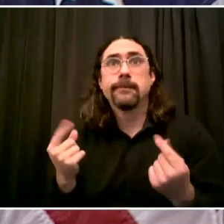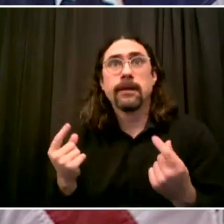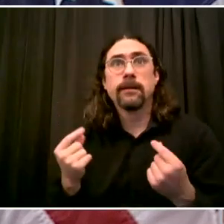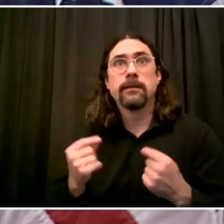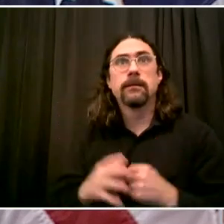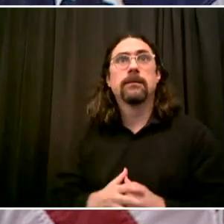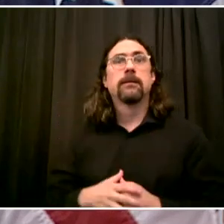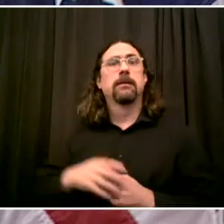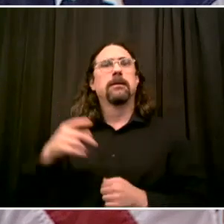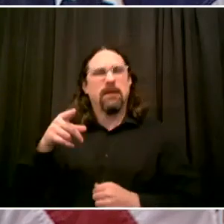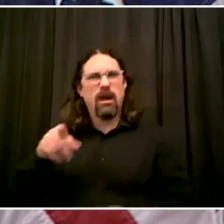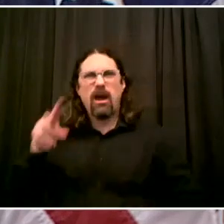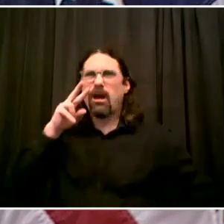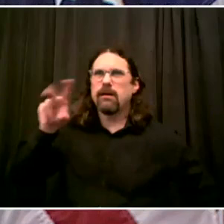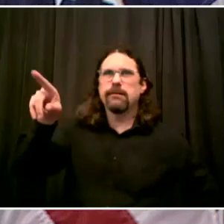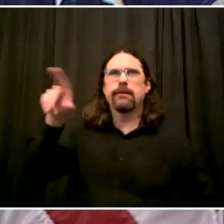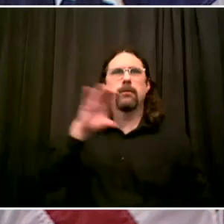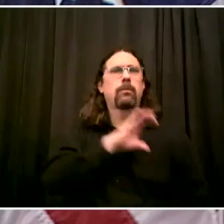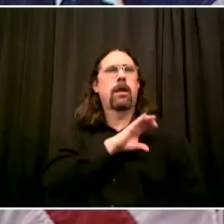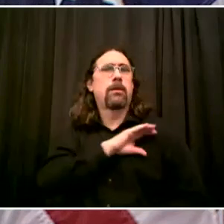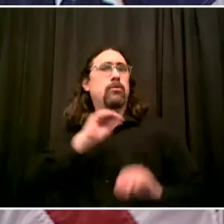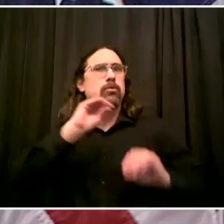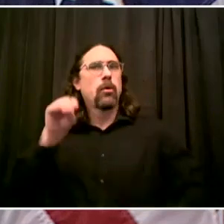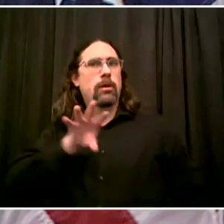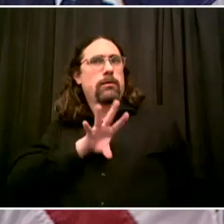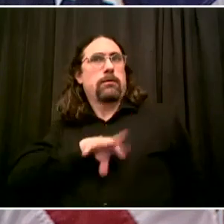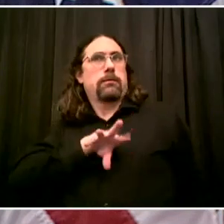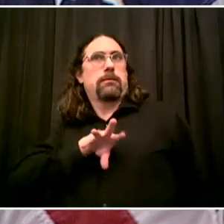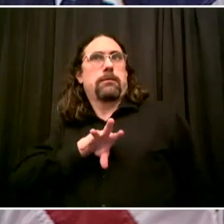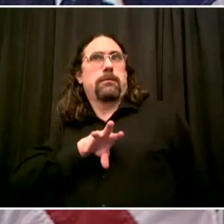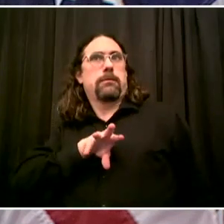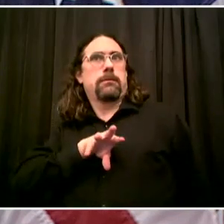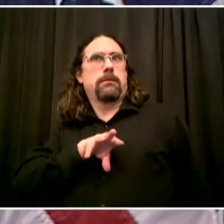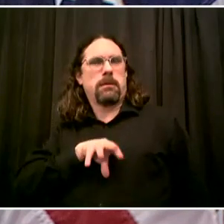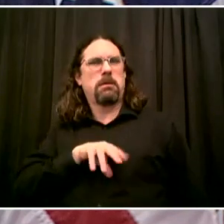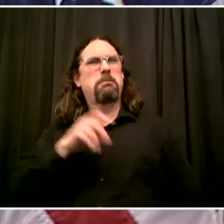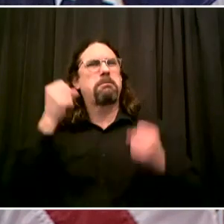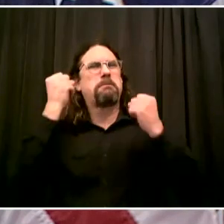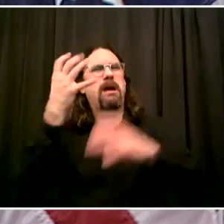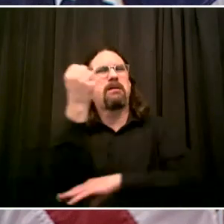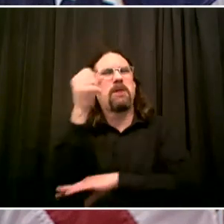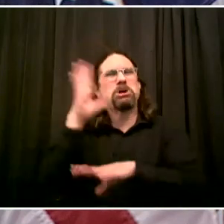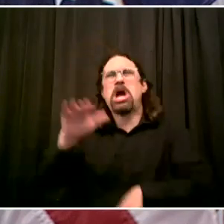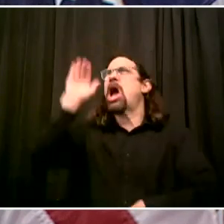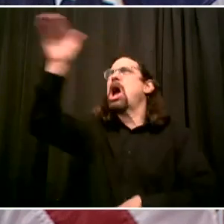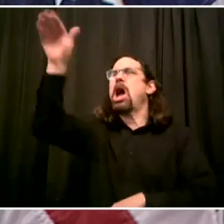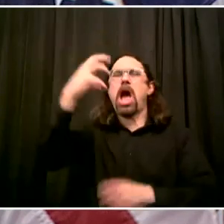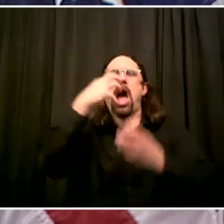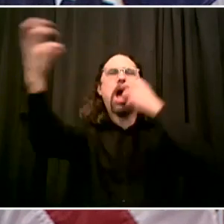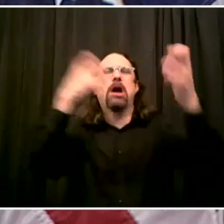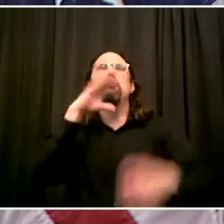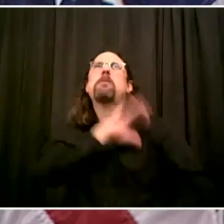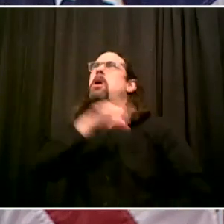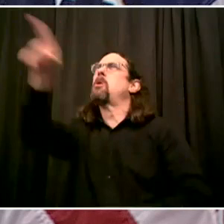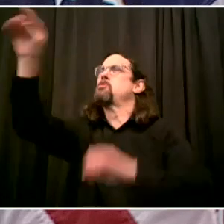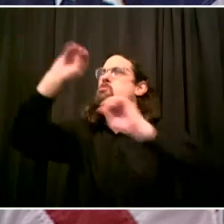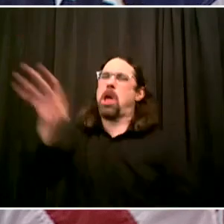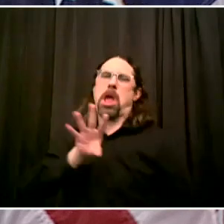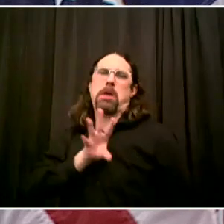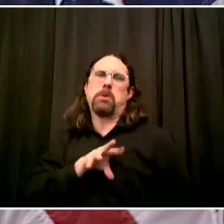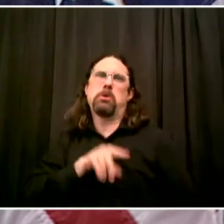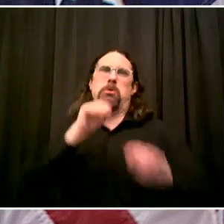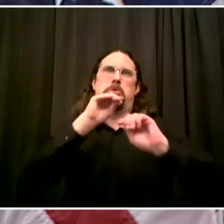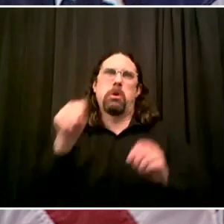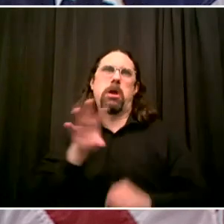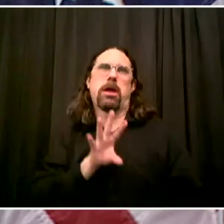body camera on. I understand in the midst of a lot of activity, sometimes people might legitimately forget, but I